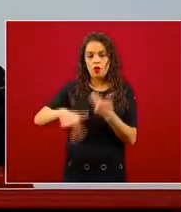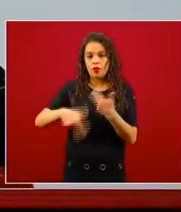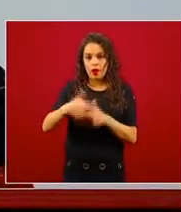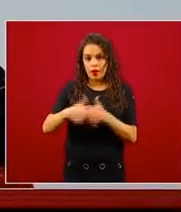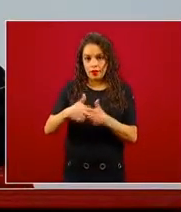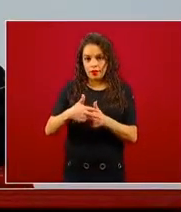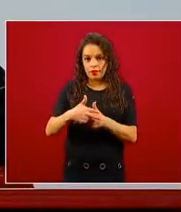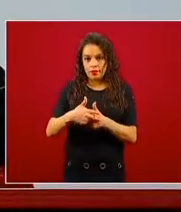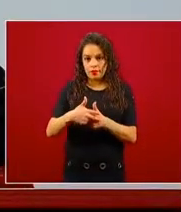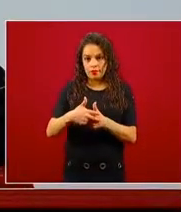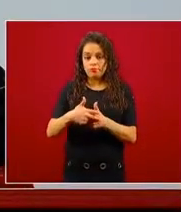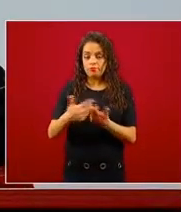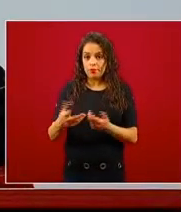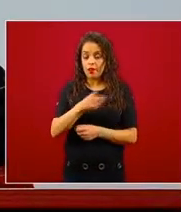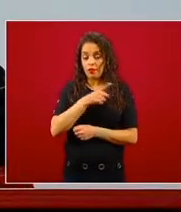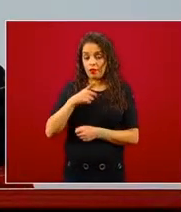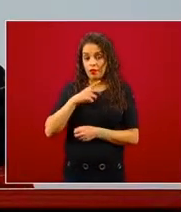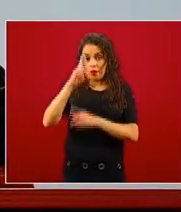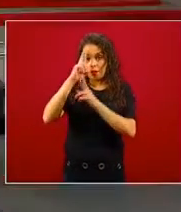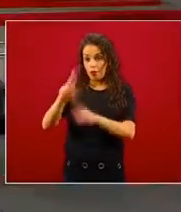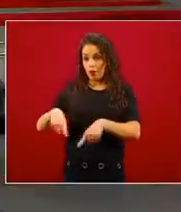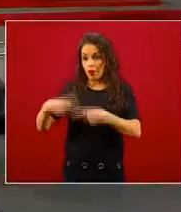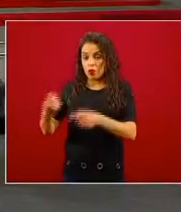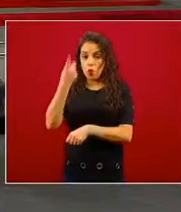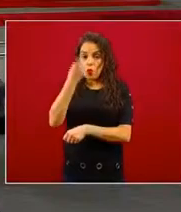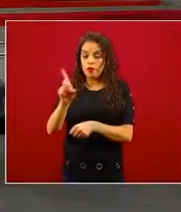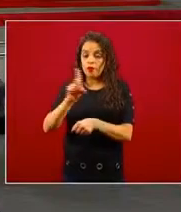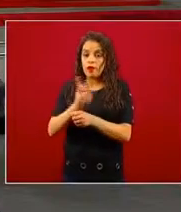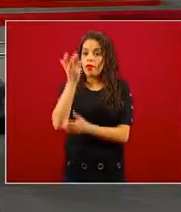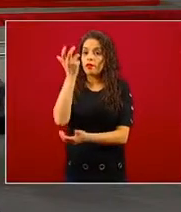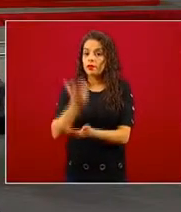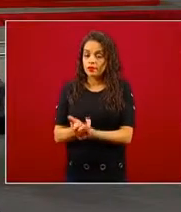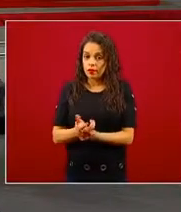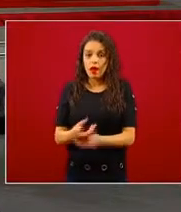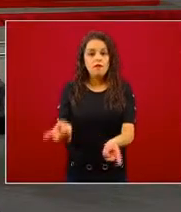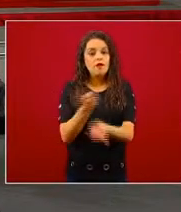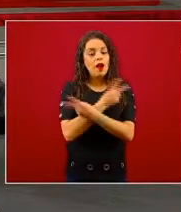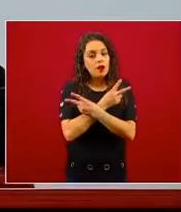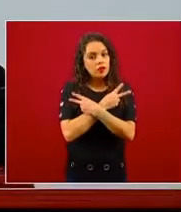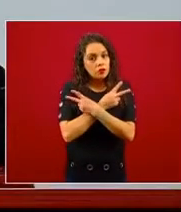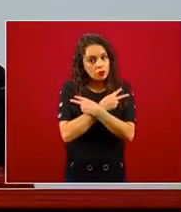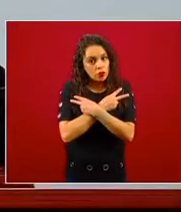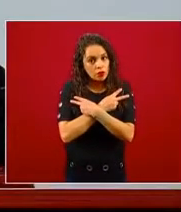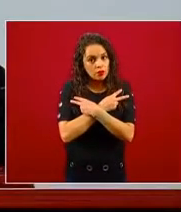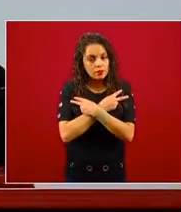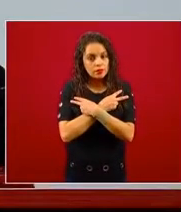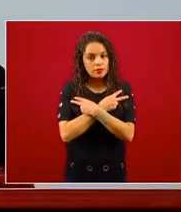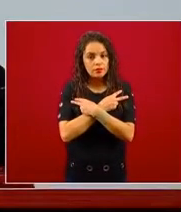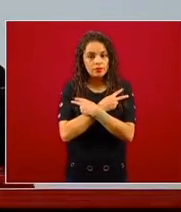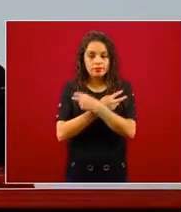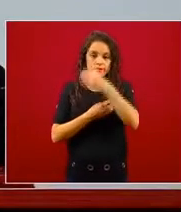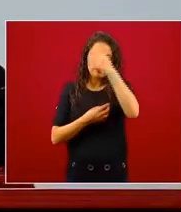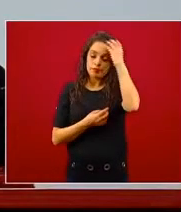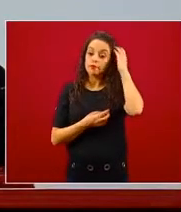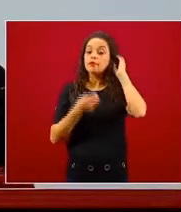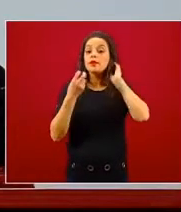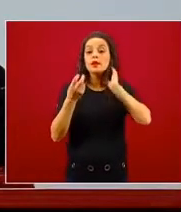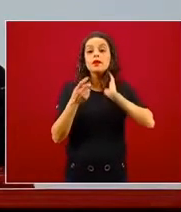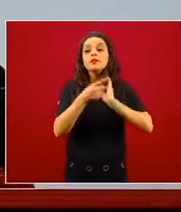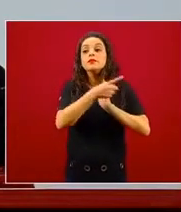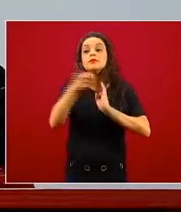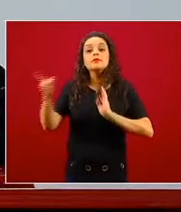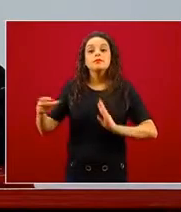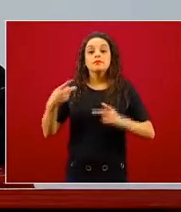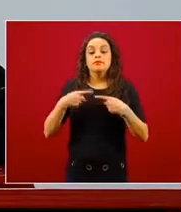Those rights are found in Chapter 13 of the law, so there's no reason to not give them a